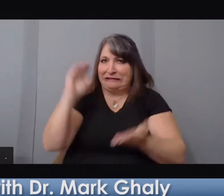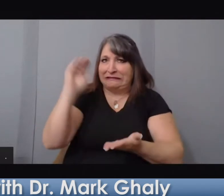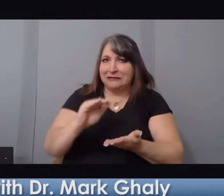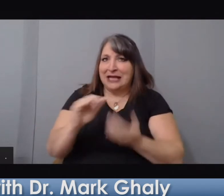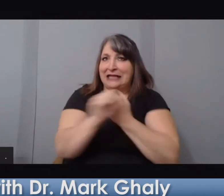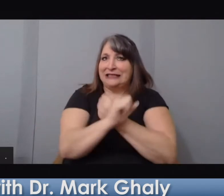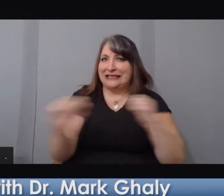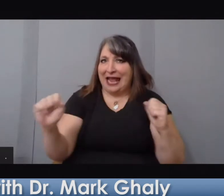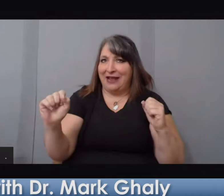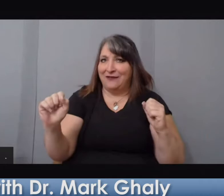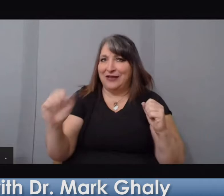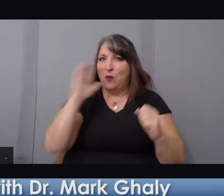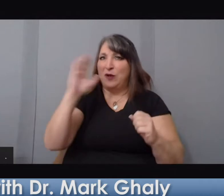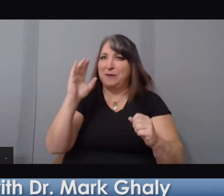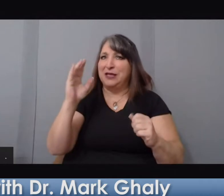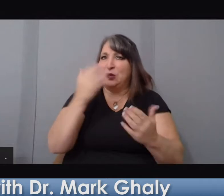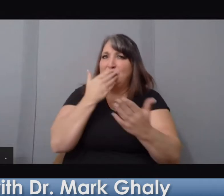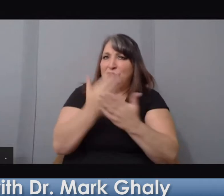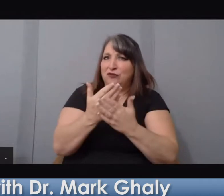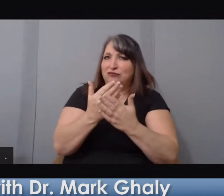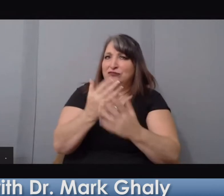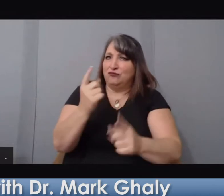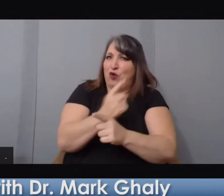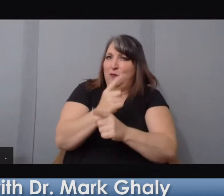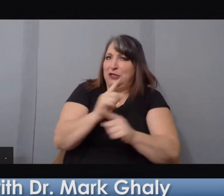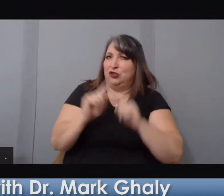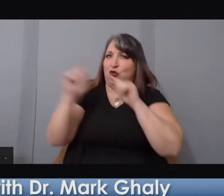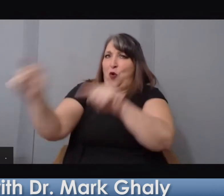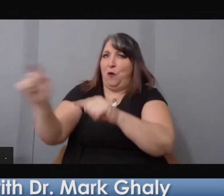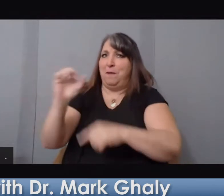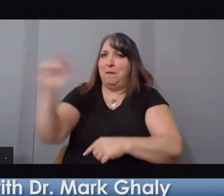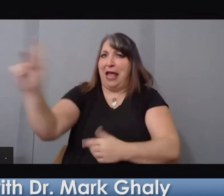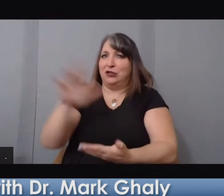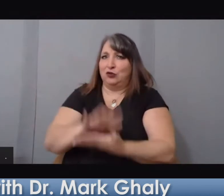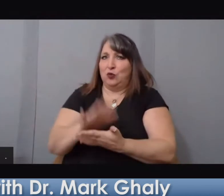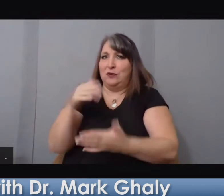to return. Ron Lynn, Los Angeles Times.